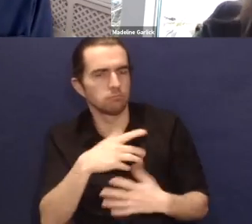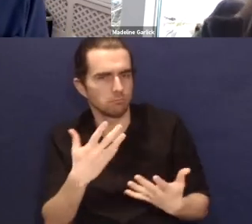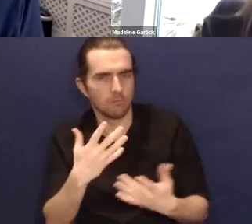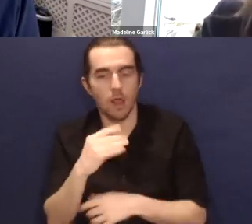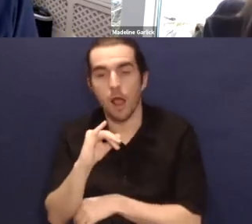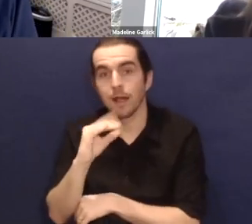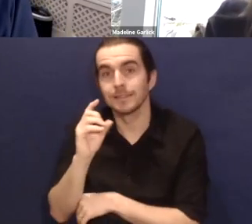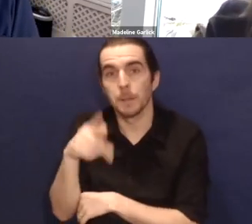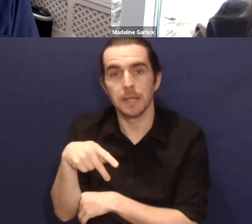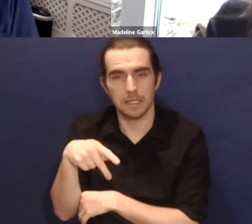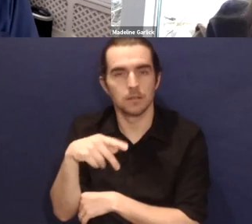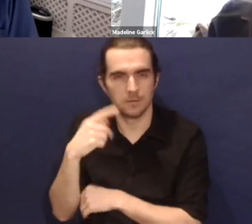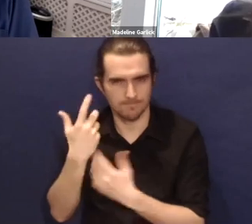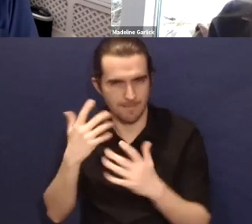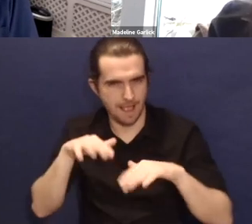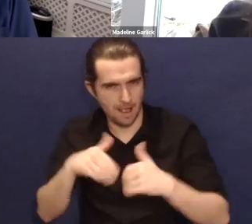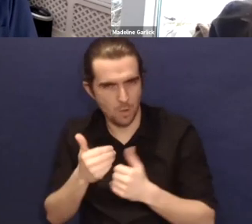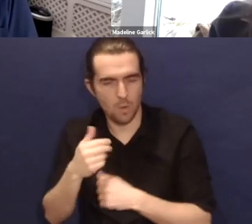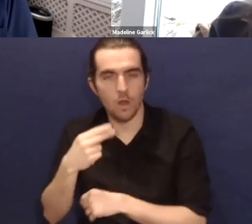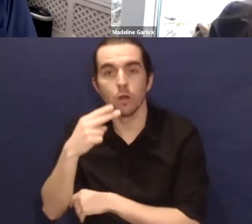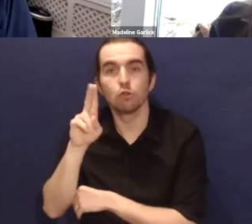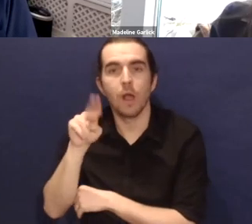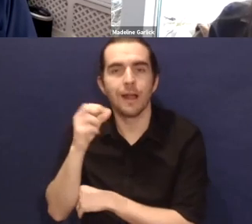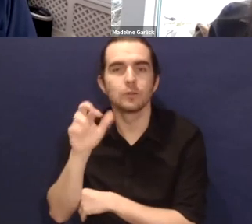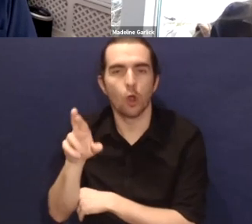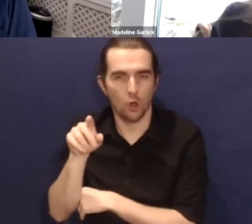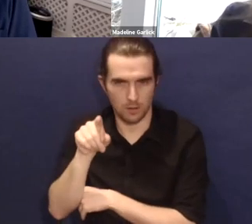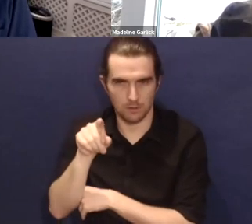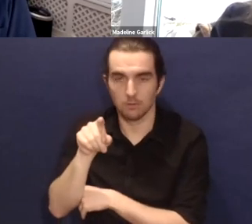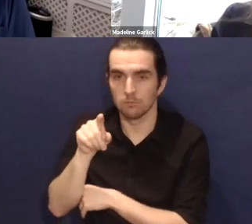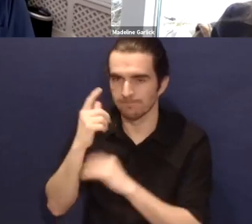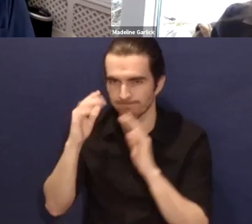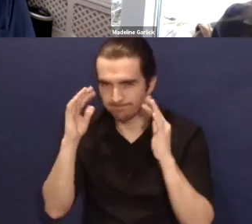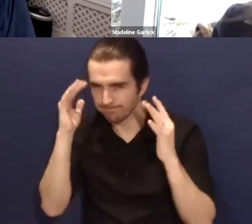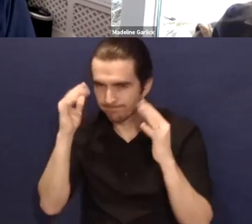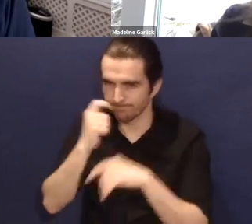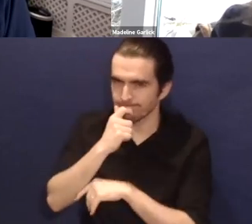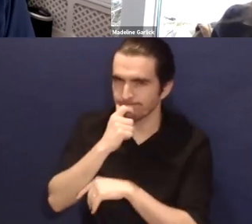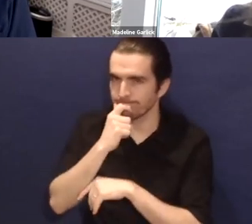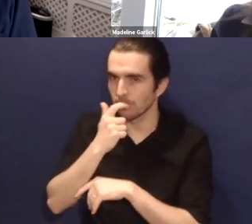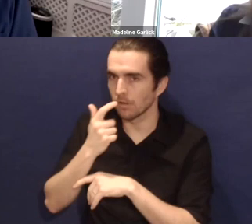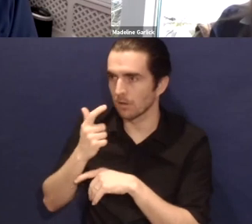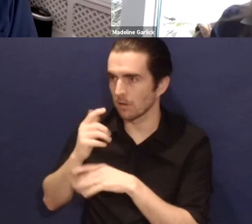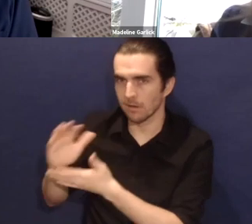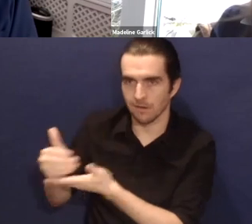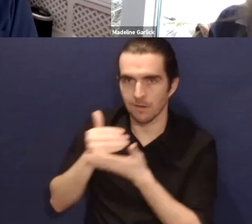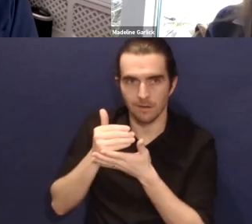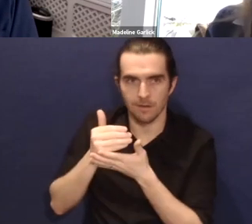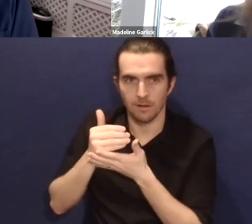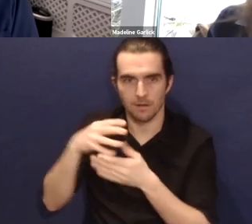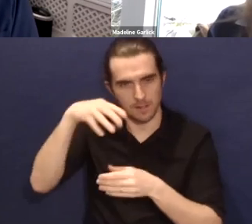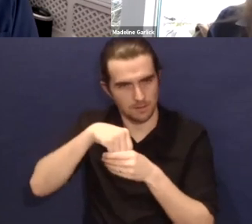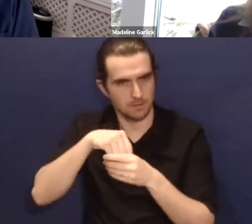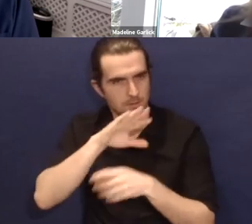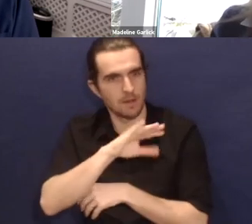Certainly. Last year, UNHCR issued its revised IDP policy, which have underlined the